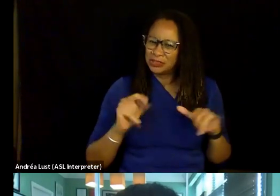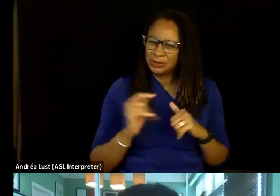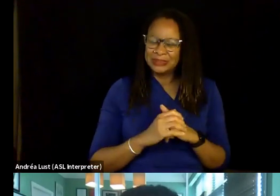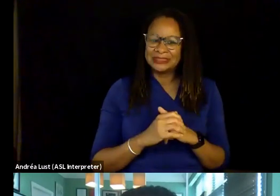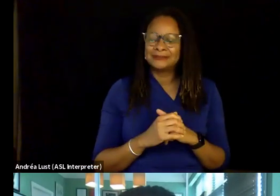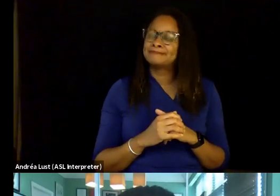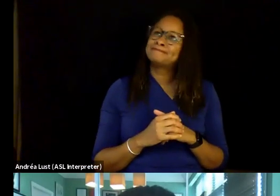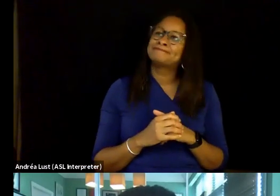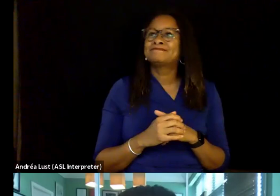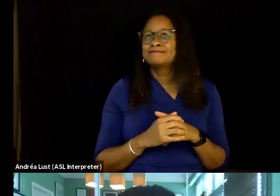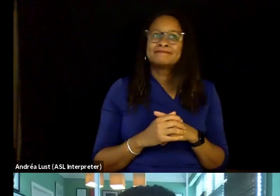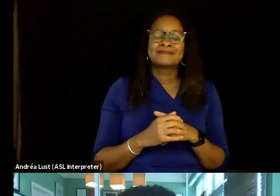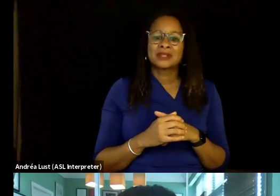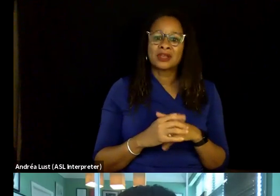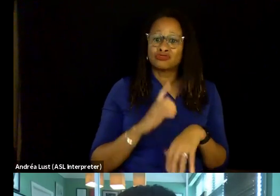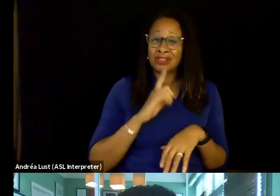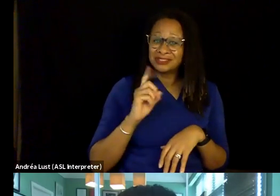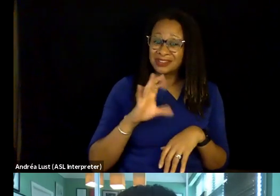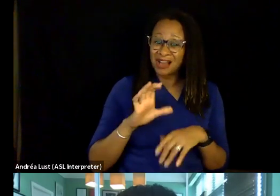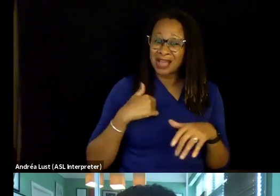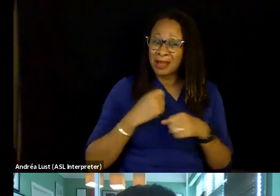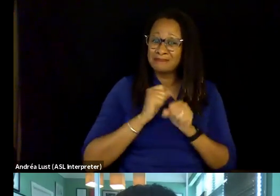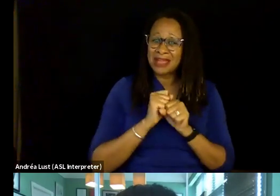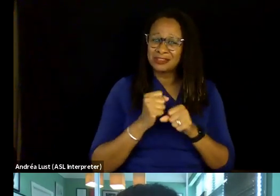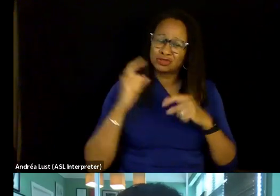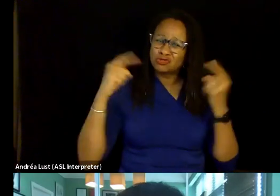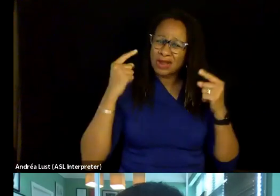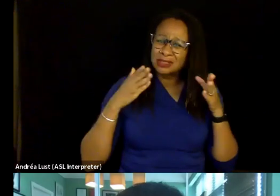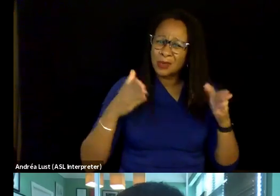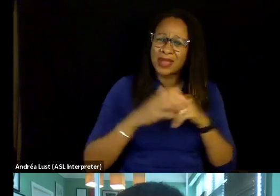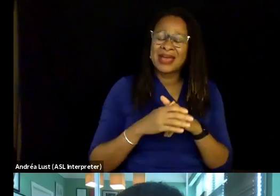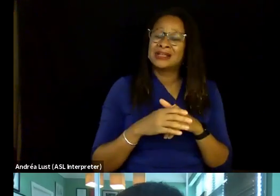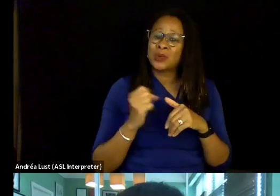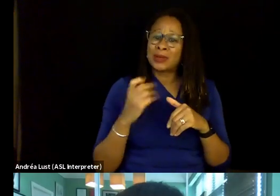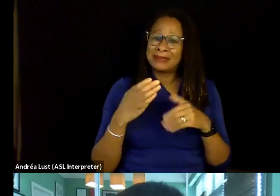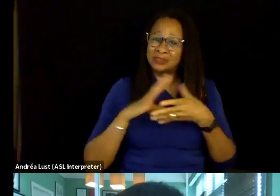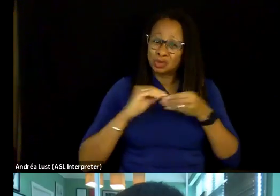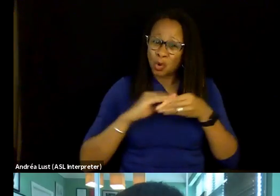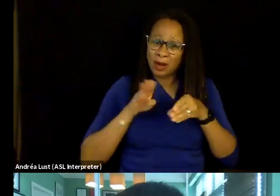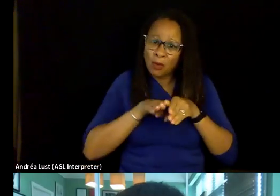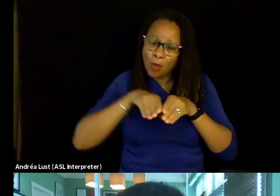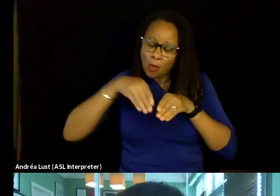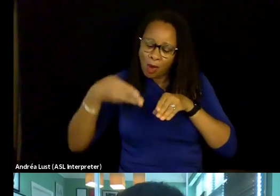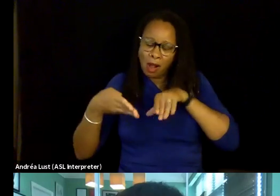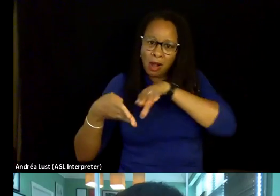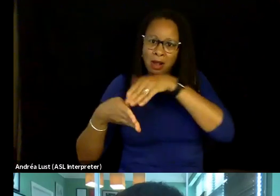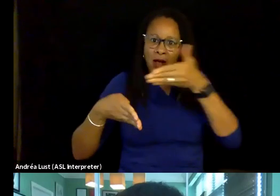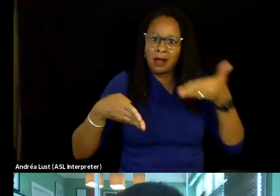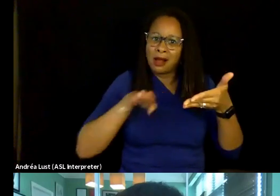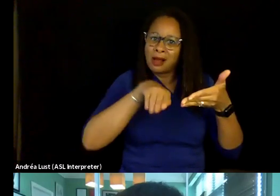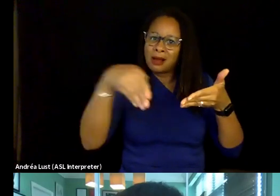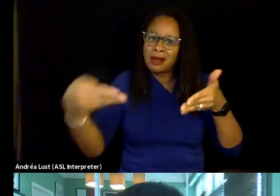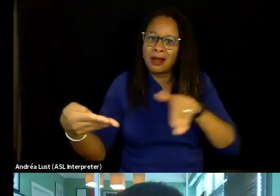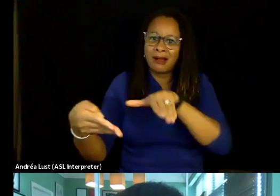because it's unfolding stories in front of the lens. So you never really know where it's going, but I've always loved